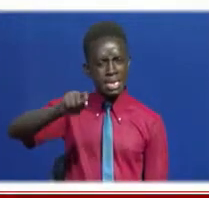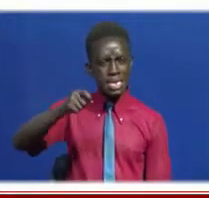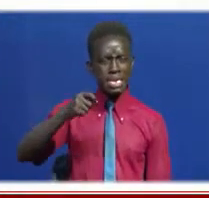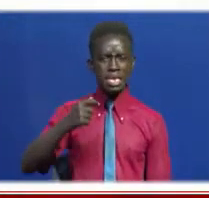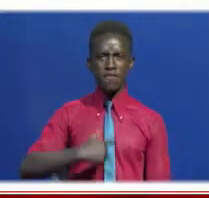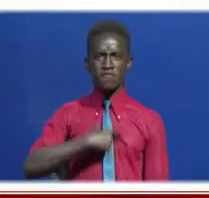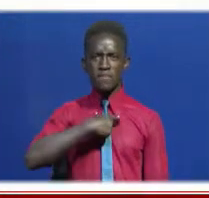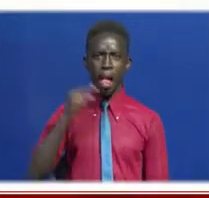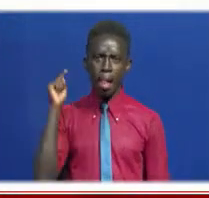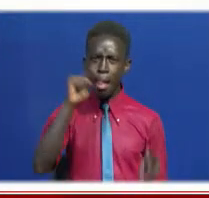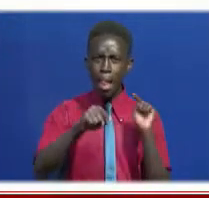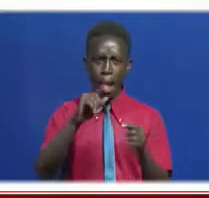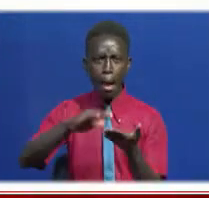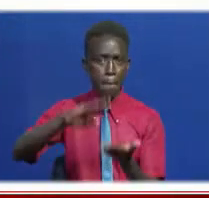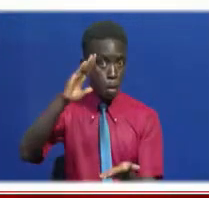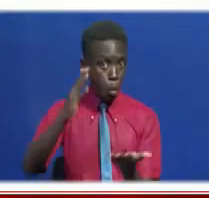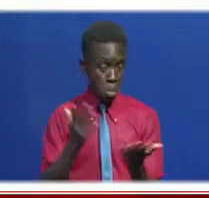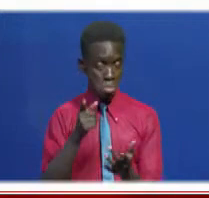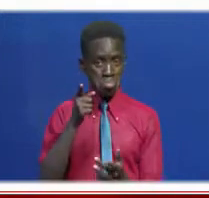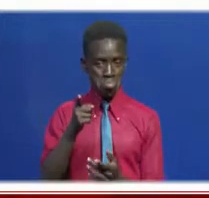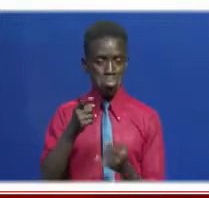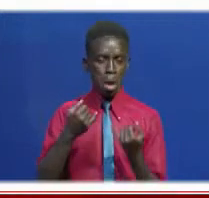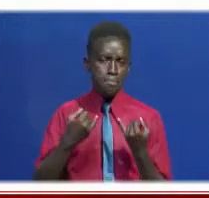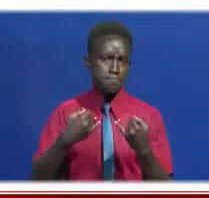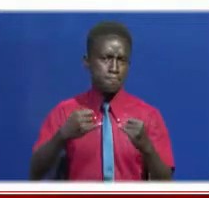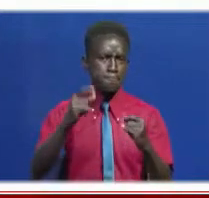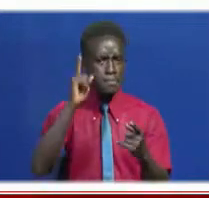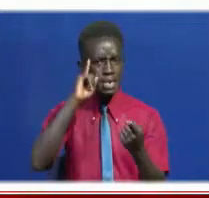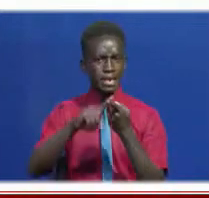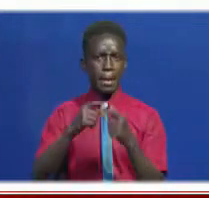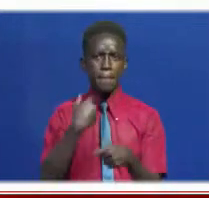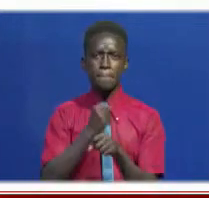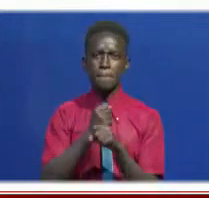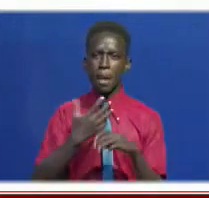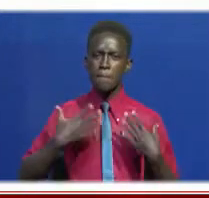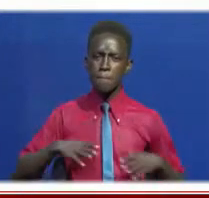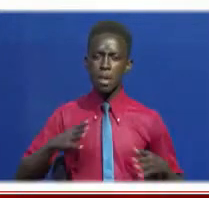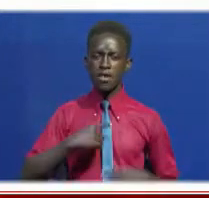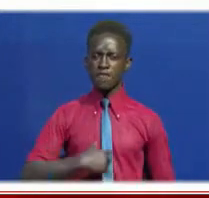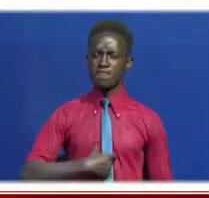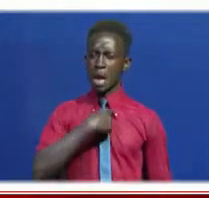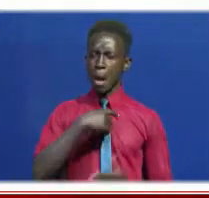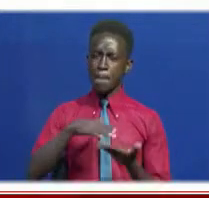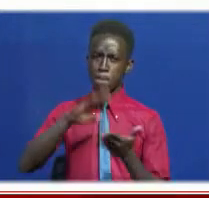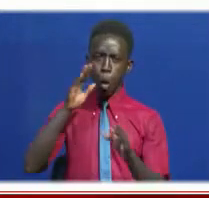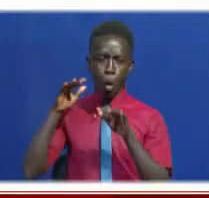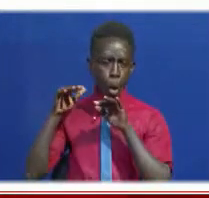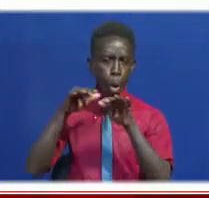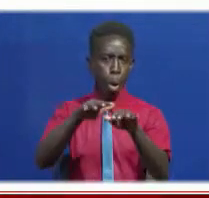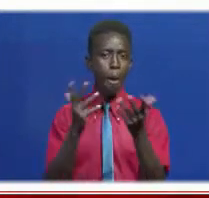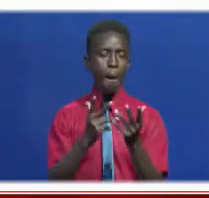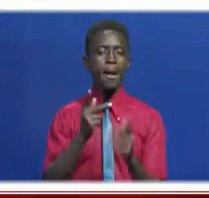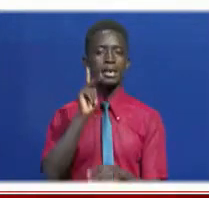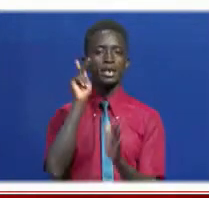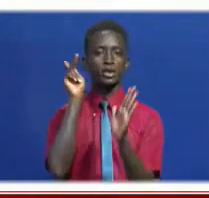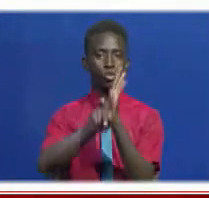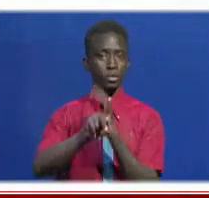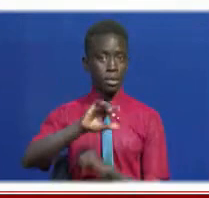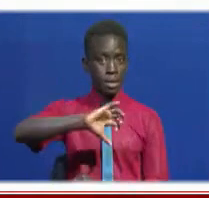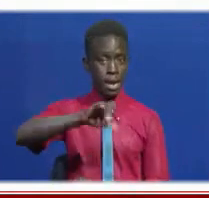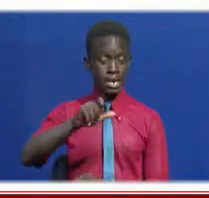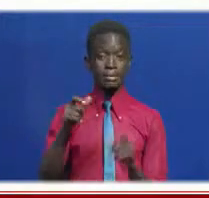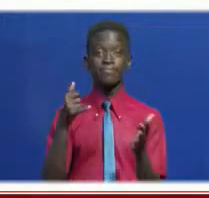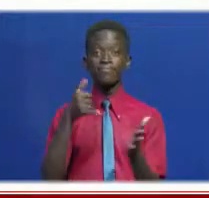key measures to be implemented to boost tourist inflows to Kitui County. A meeting between Tourism Cabinet Secretary Dr.